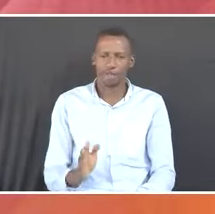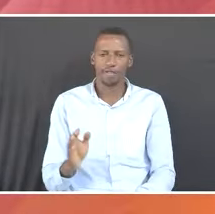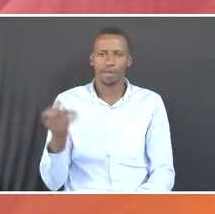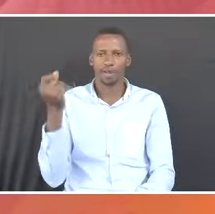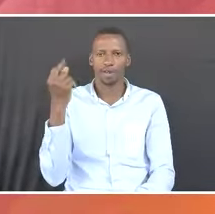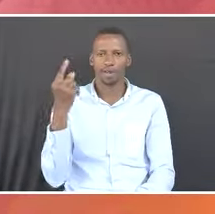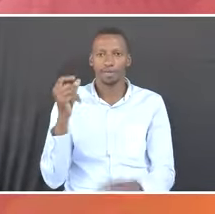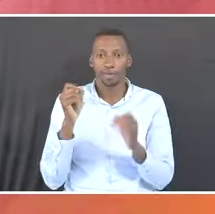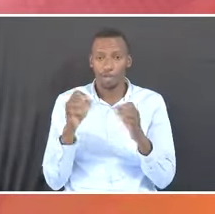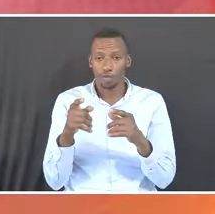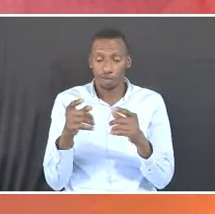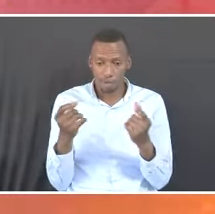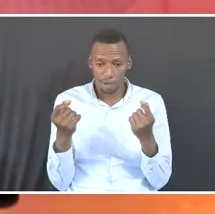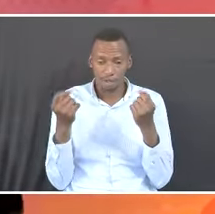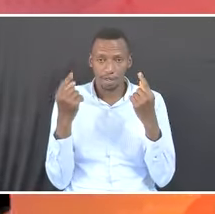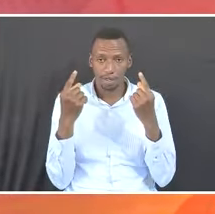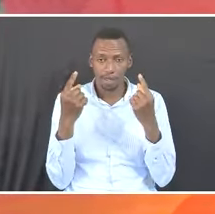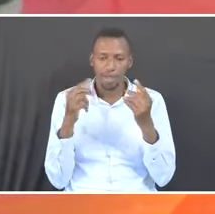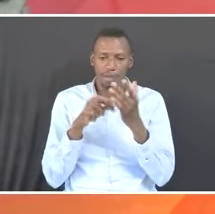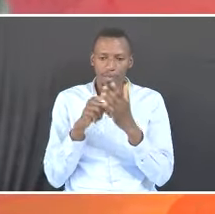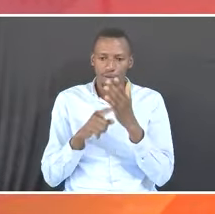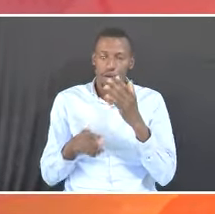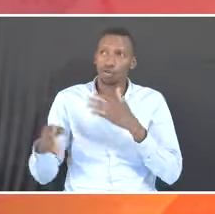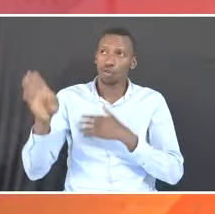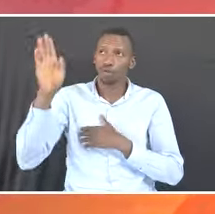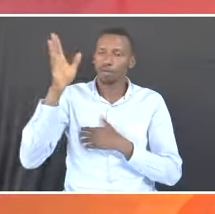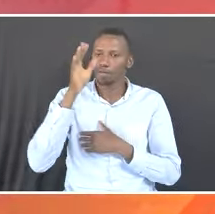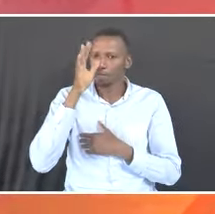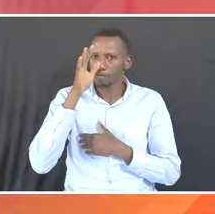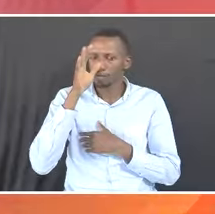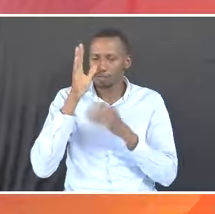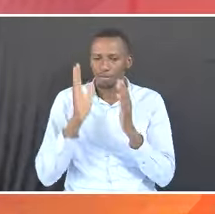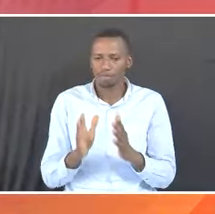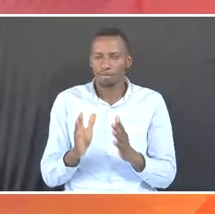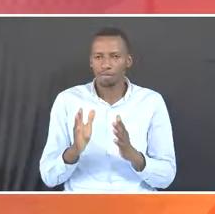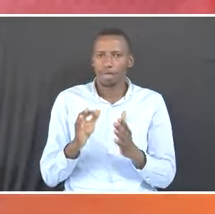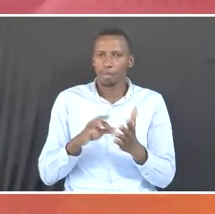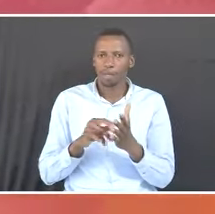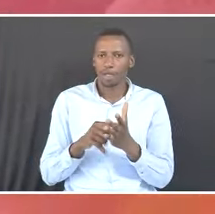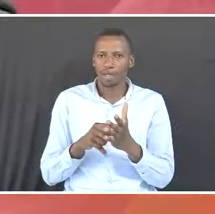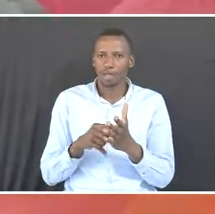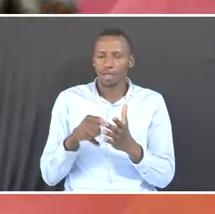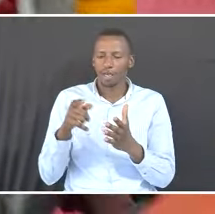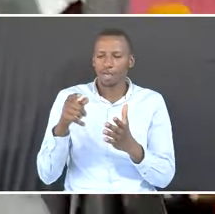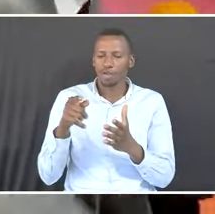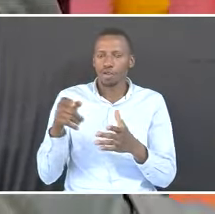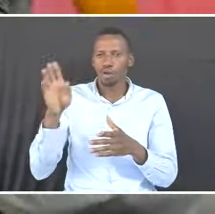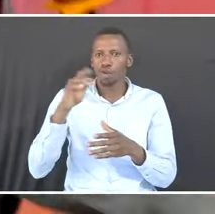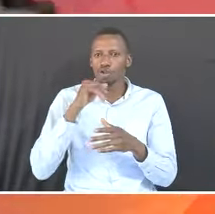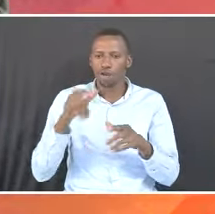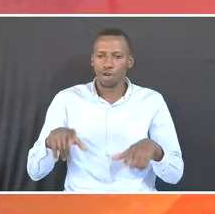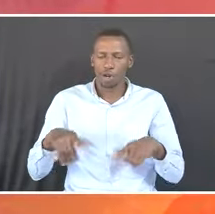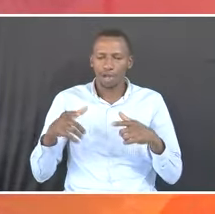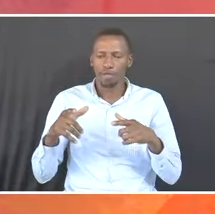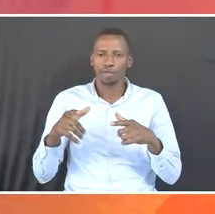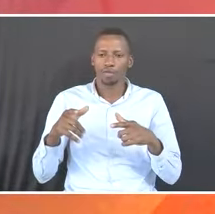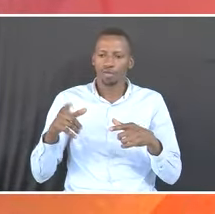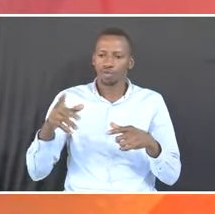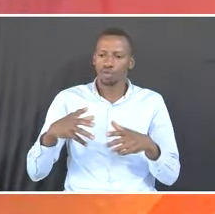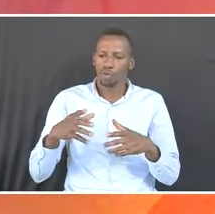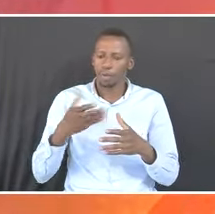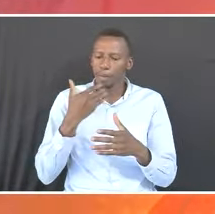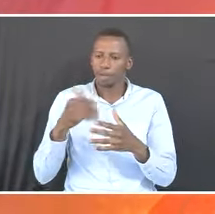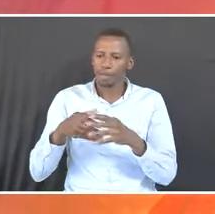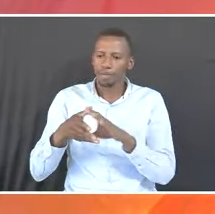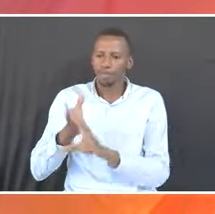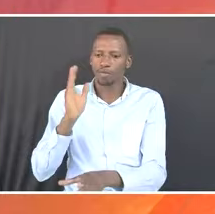makes sense, God is a liar. God is not alive. We better leave church, go and drink, because God is a